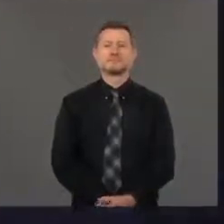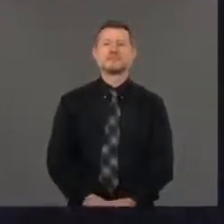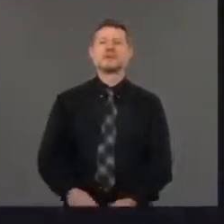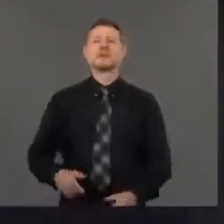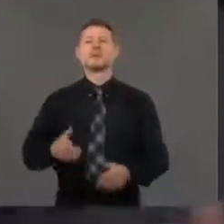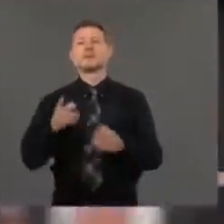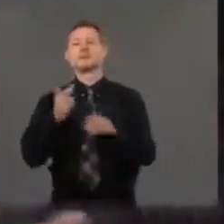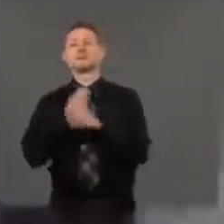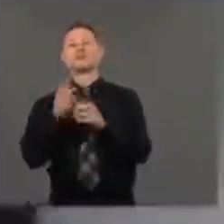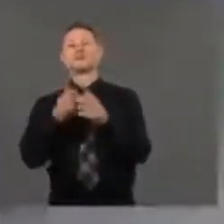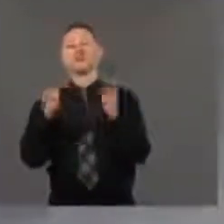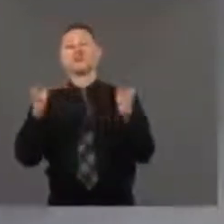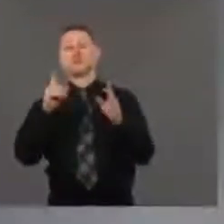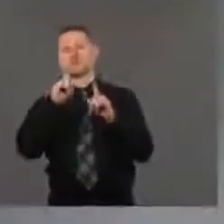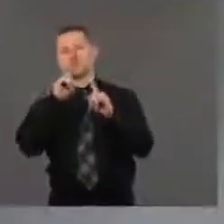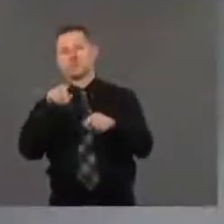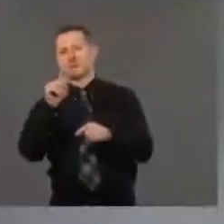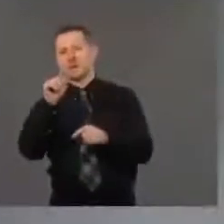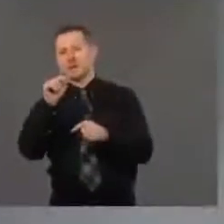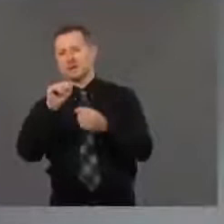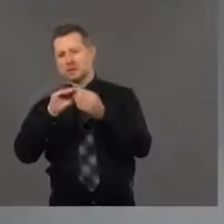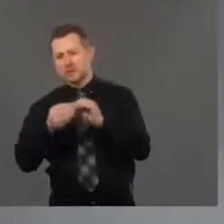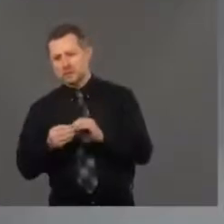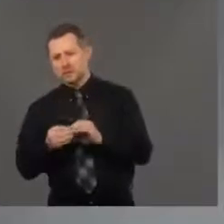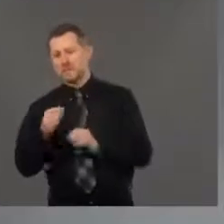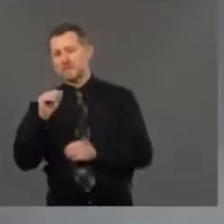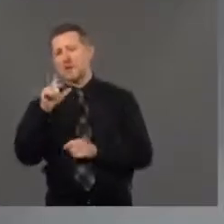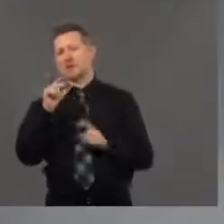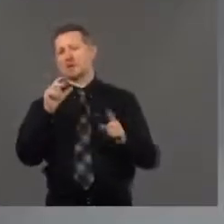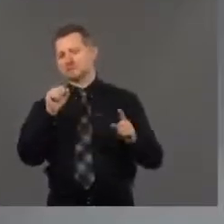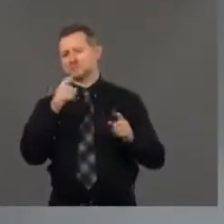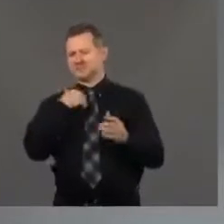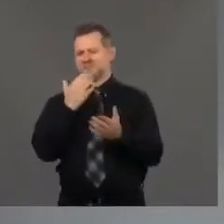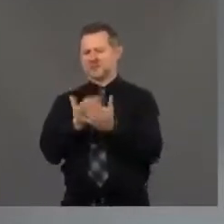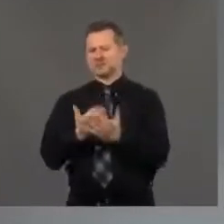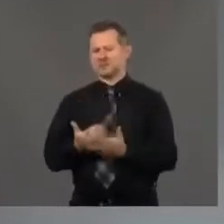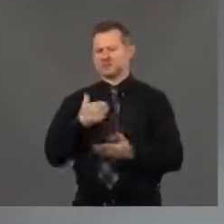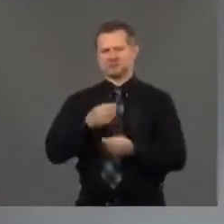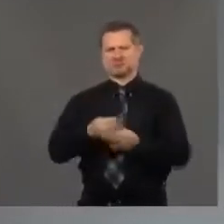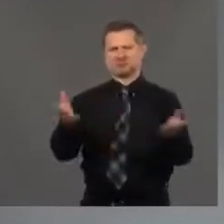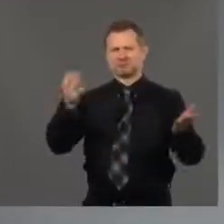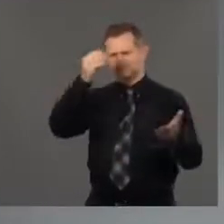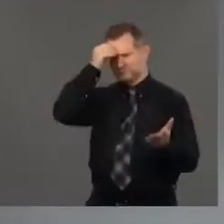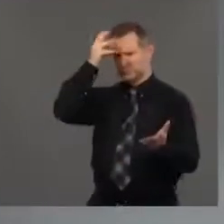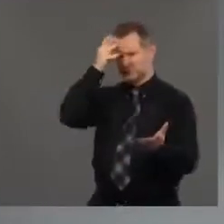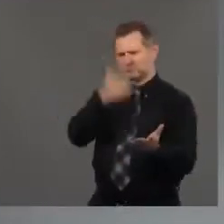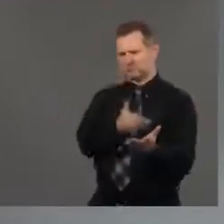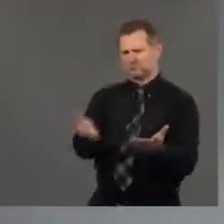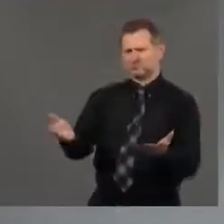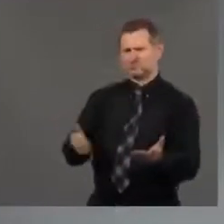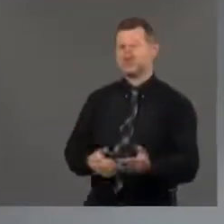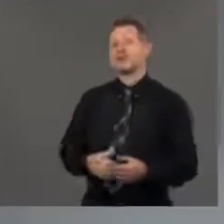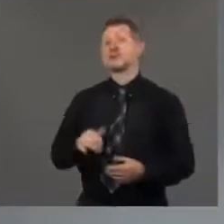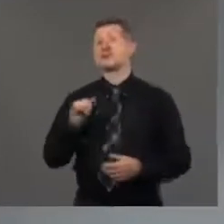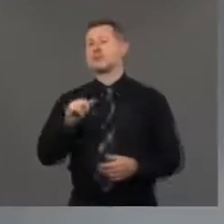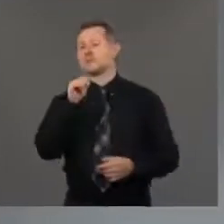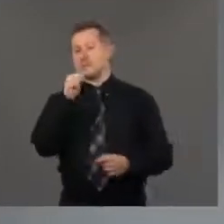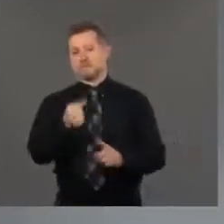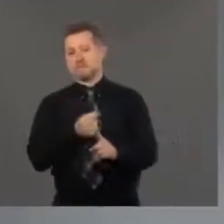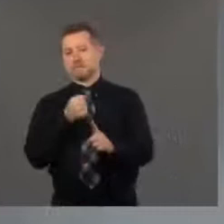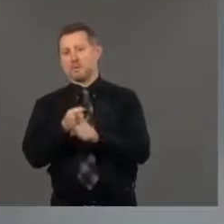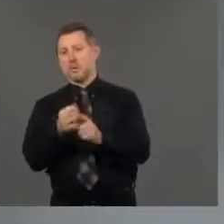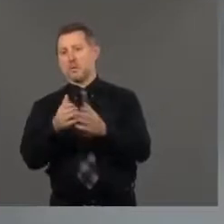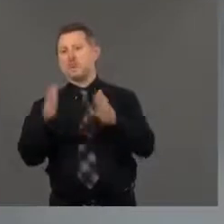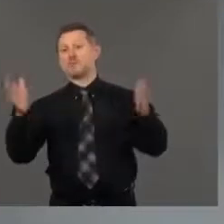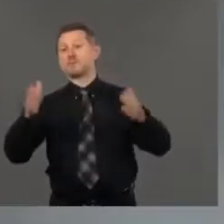and the curve shows what the curves. The facts are the facts. So I think it didn't material impact the overall outcome, which was the timing